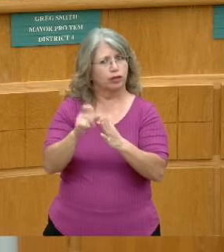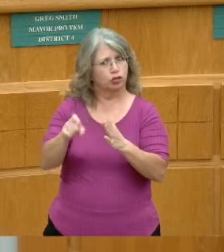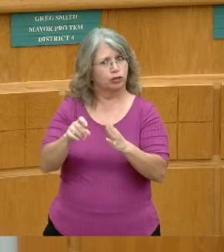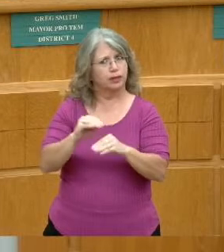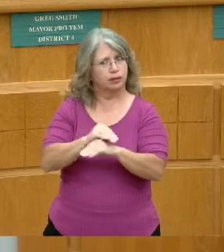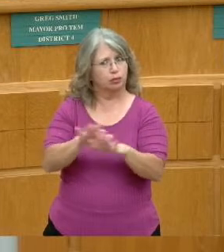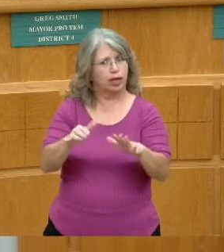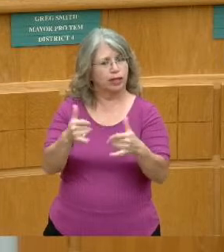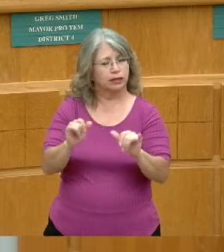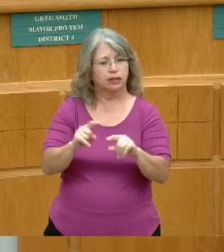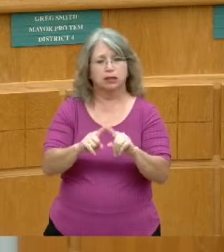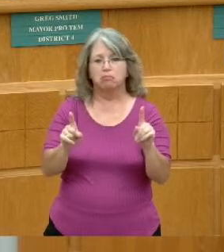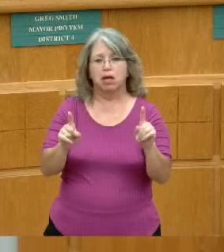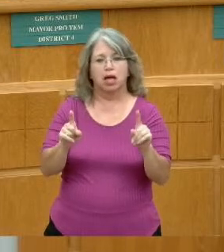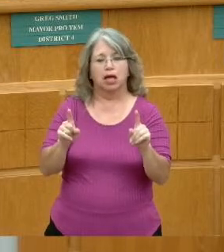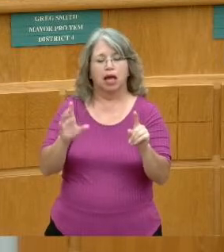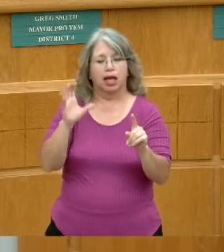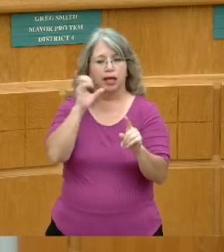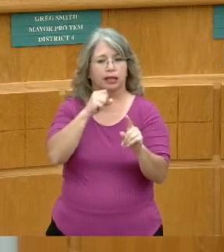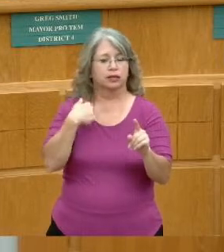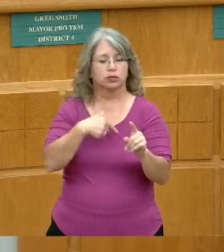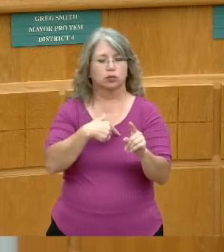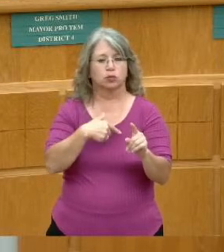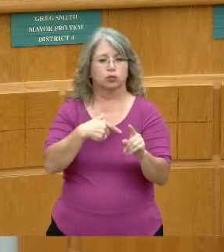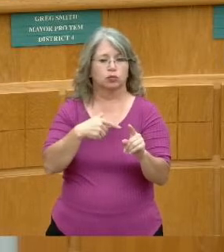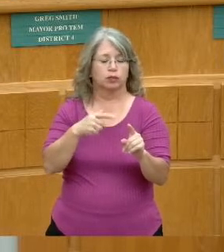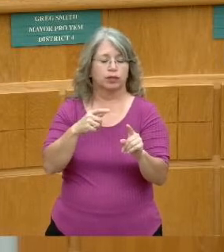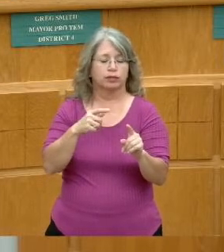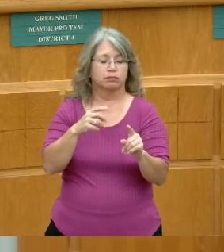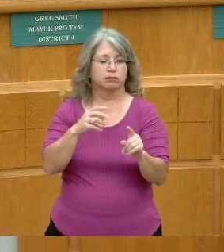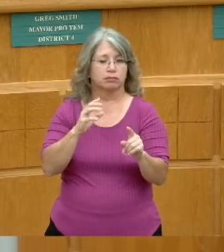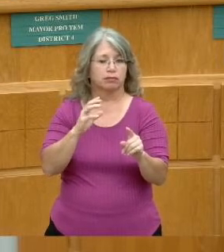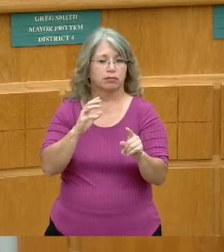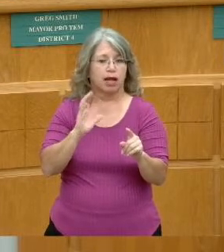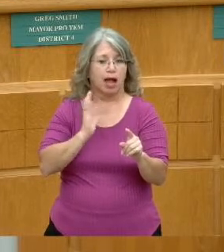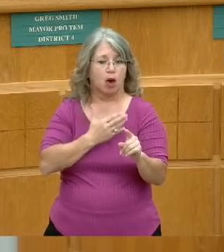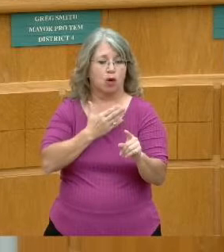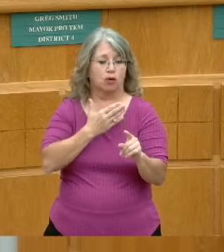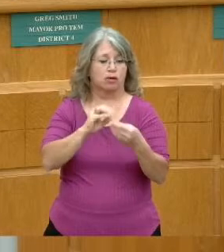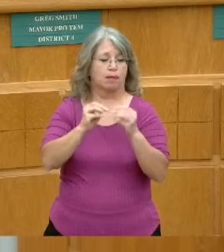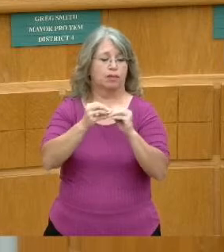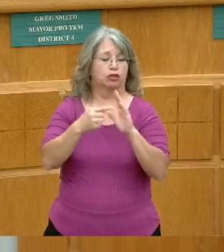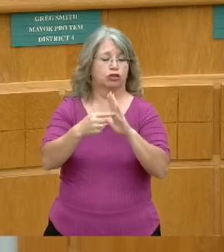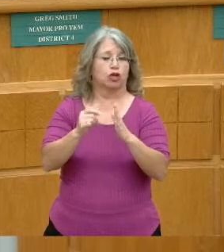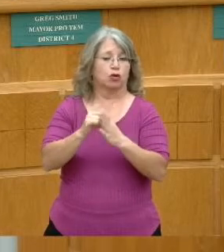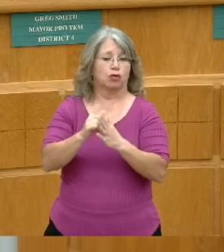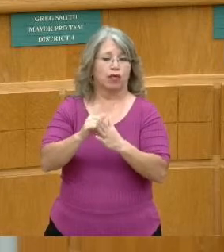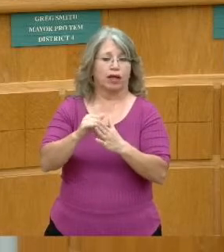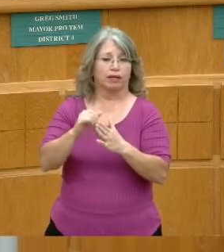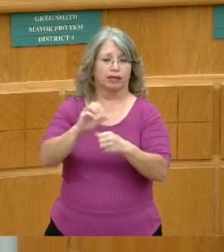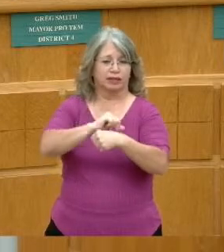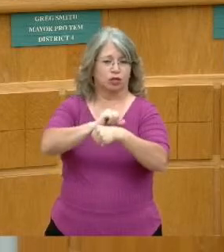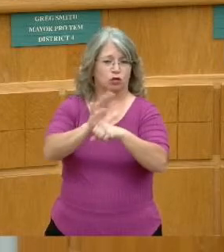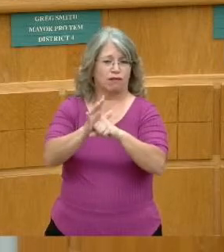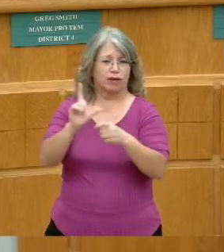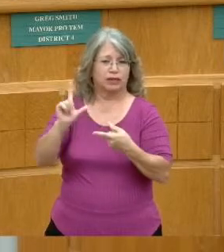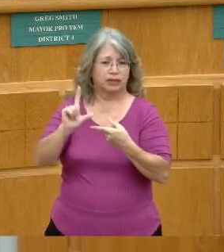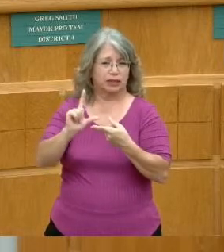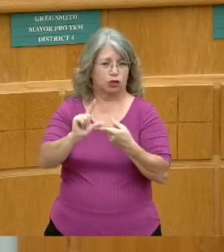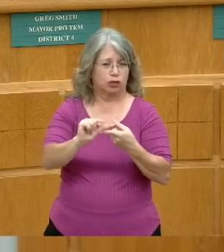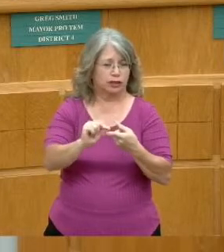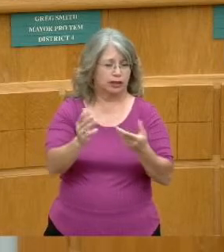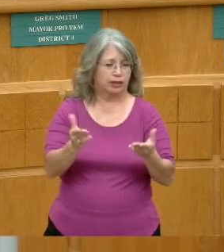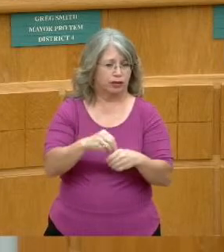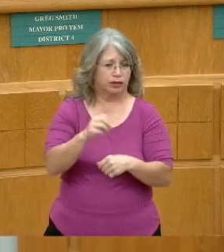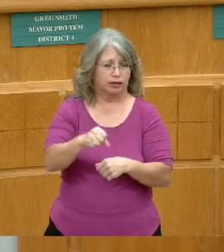COVID-19 is contracting in South Texas right now and in the coastal bend area. Our estimated transmission rate is 0.9, which means that